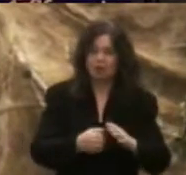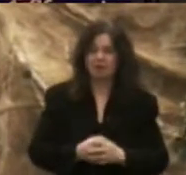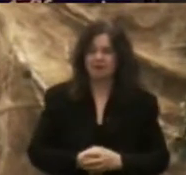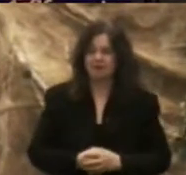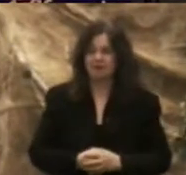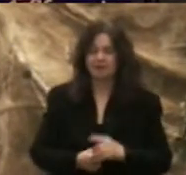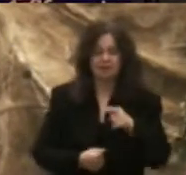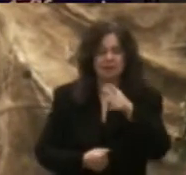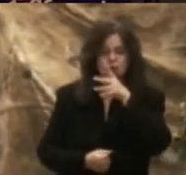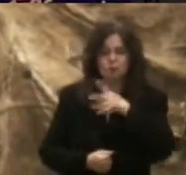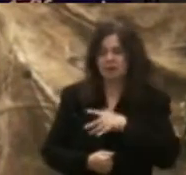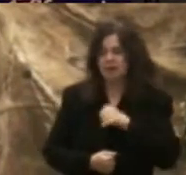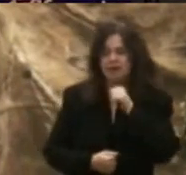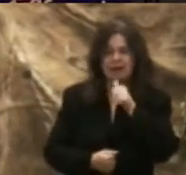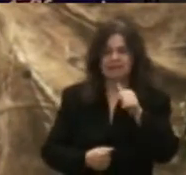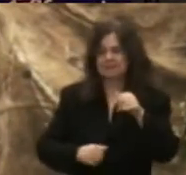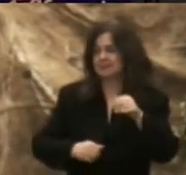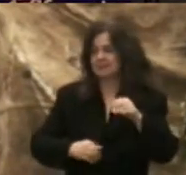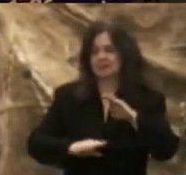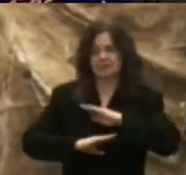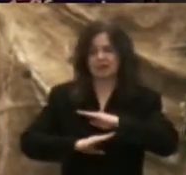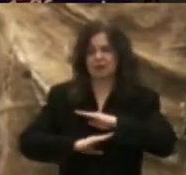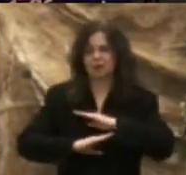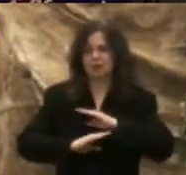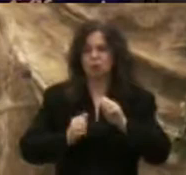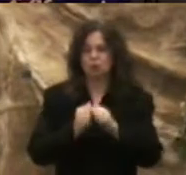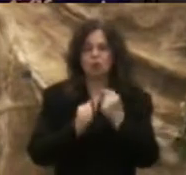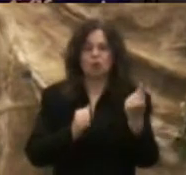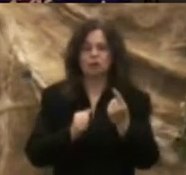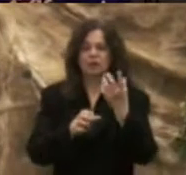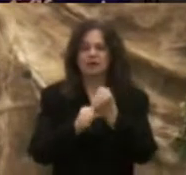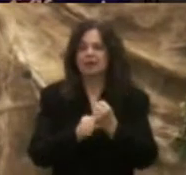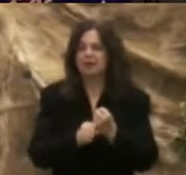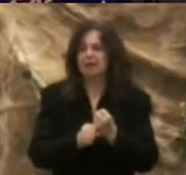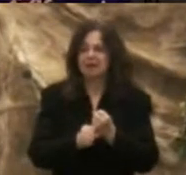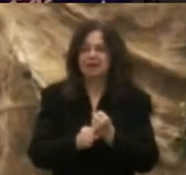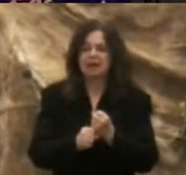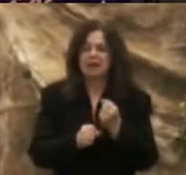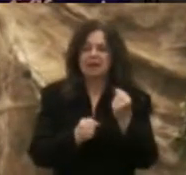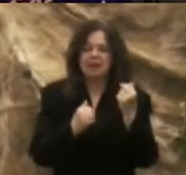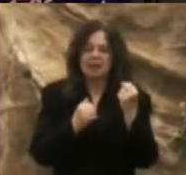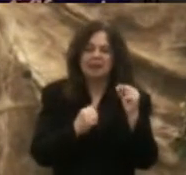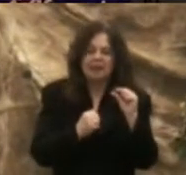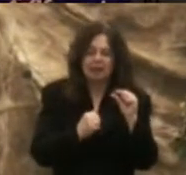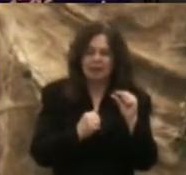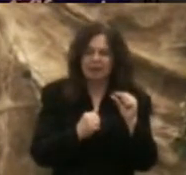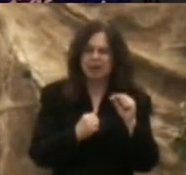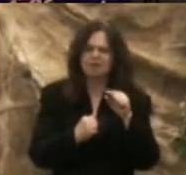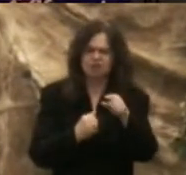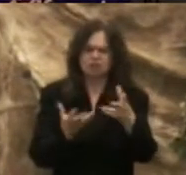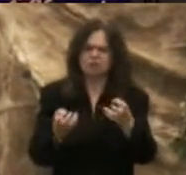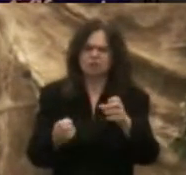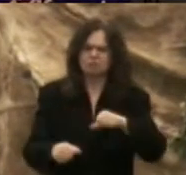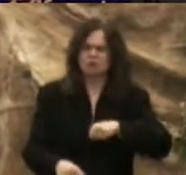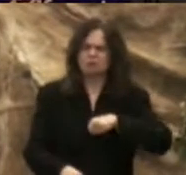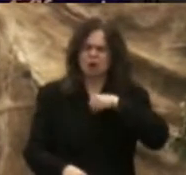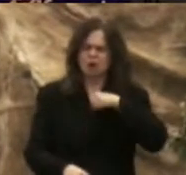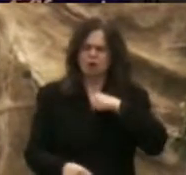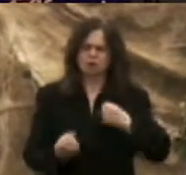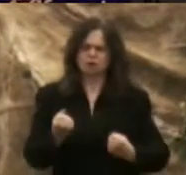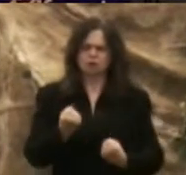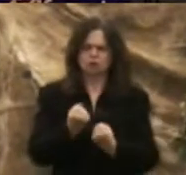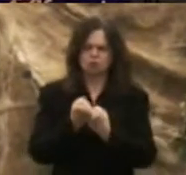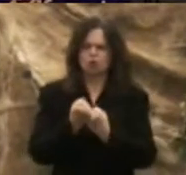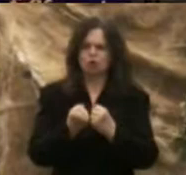She is not content at just receiving crumbs off the rich man's table. She wants to be proud in